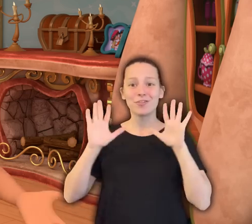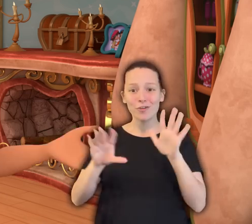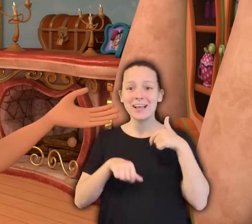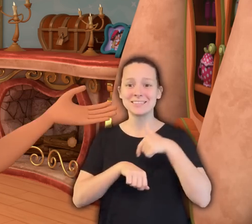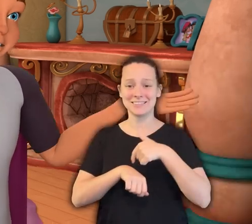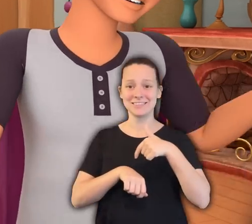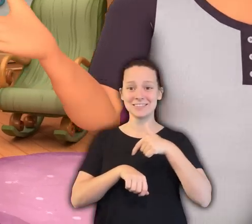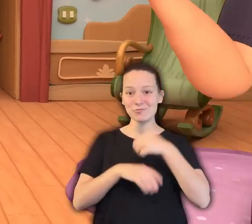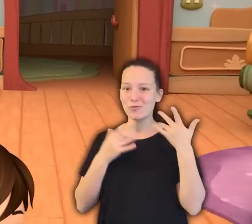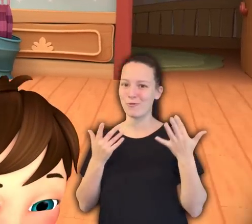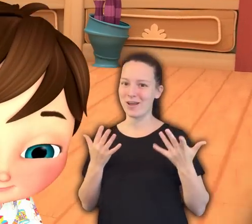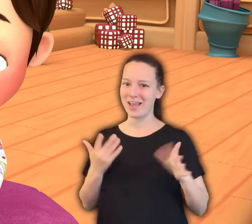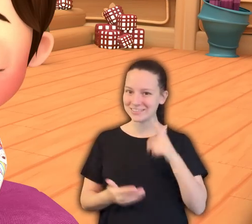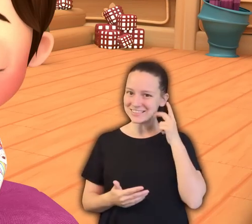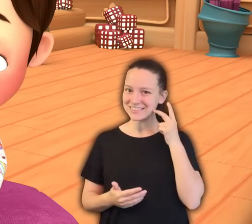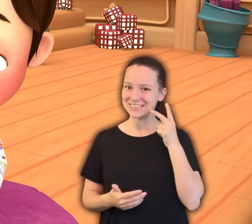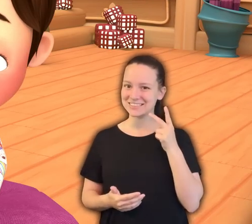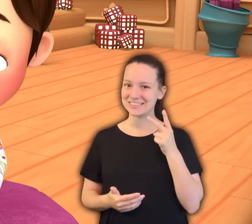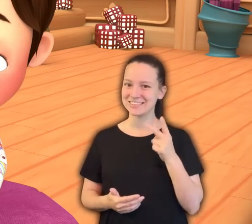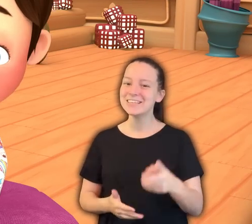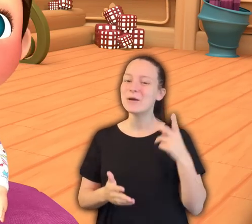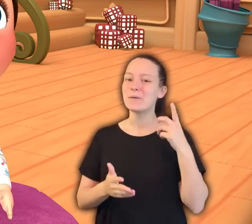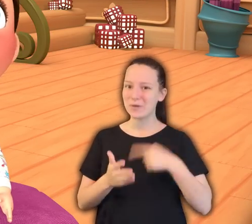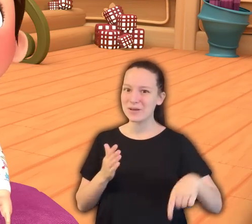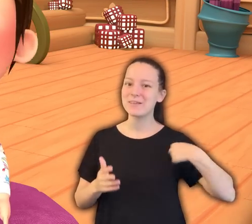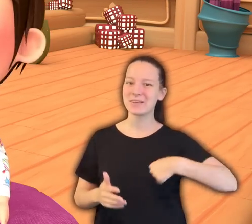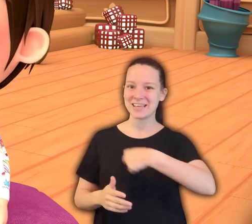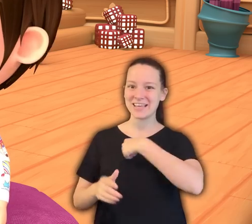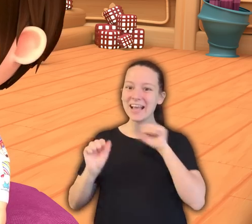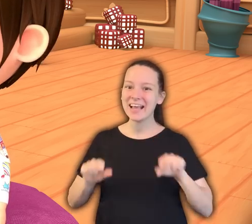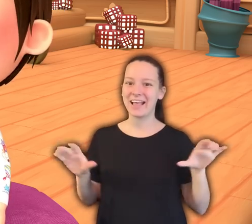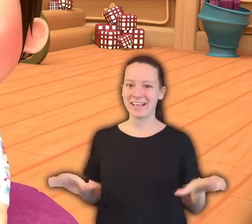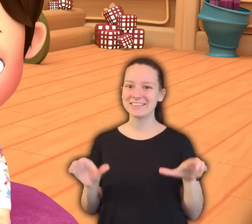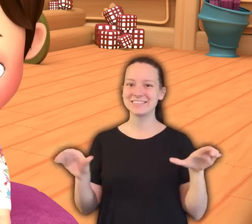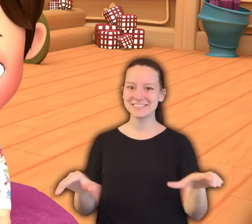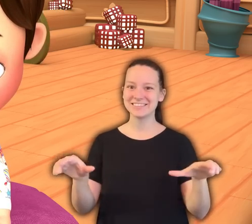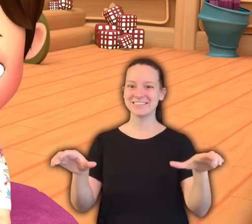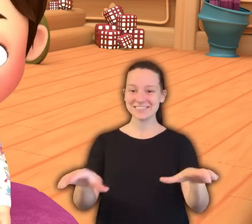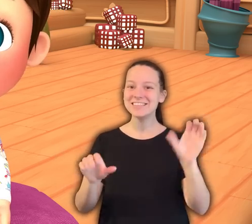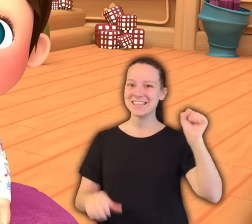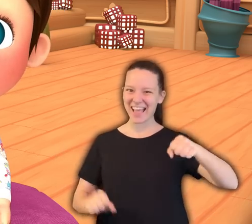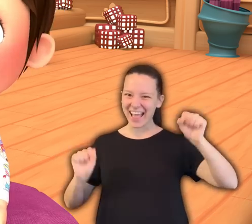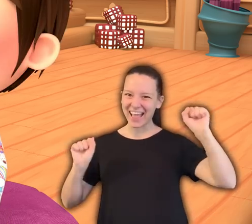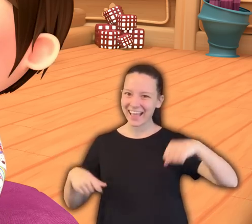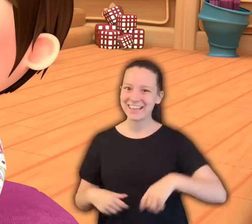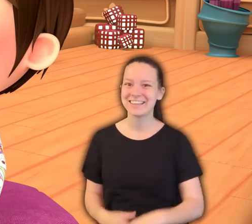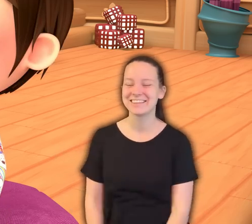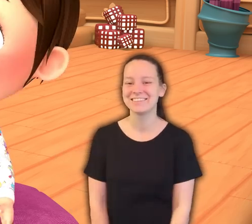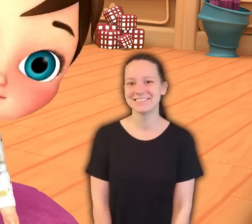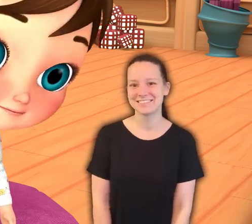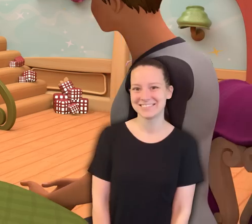a great time just wait and see what we can do oh